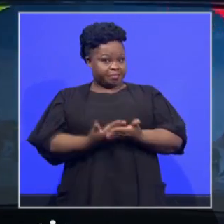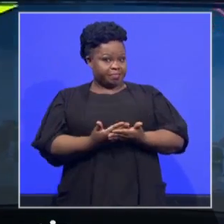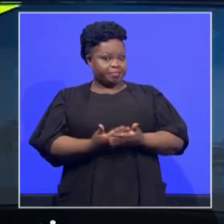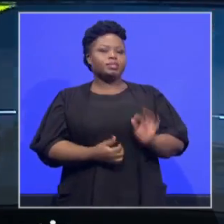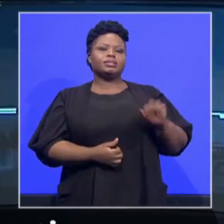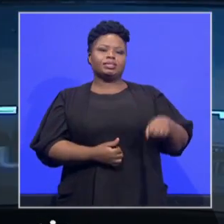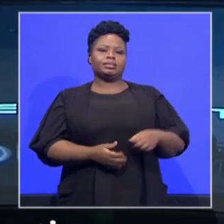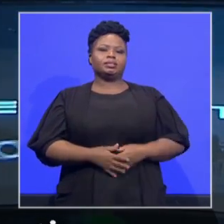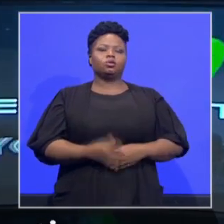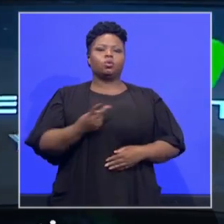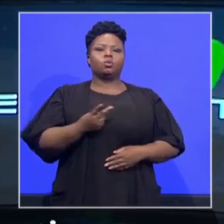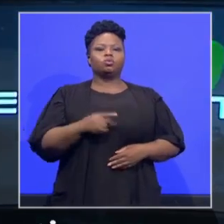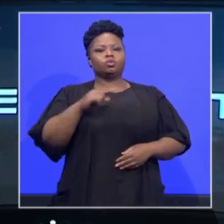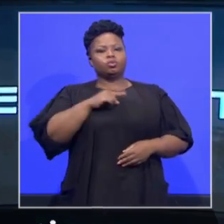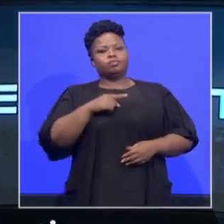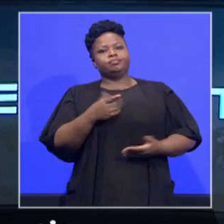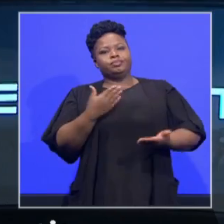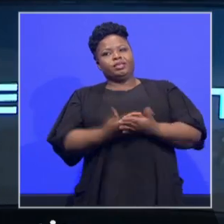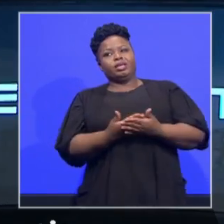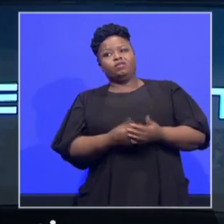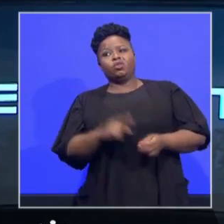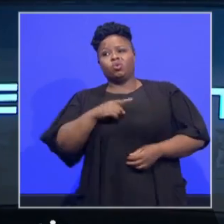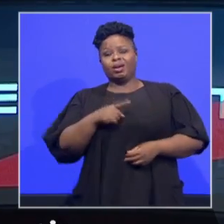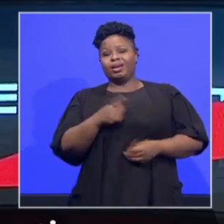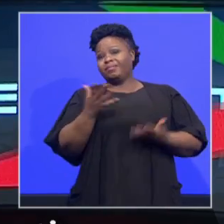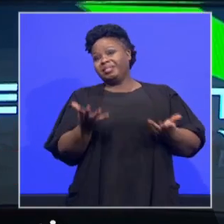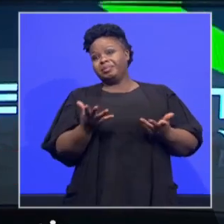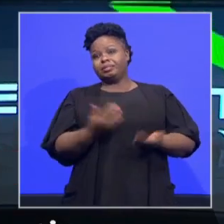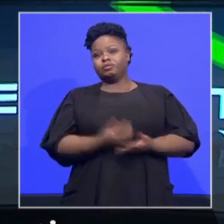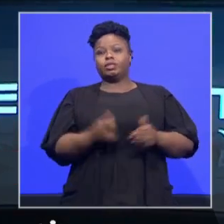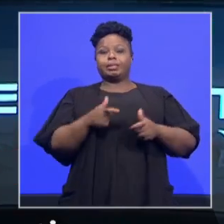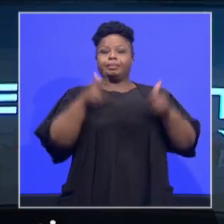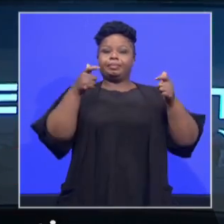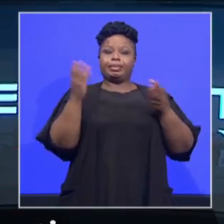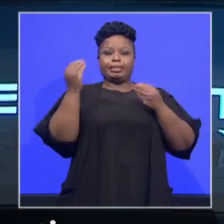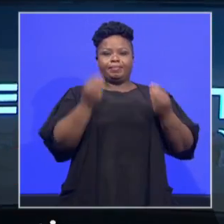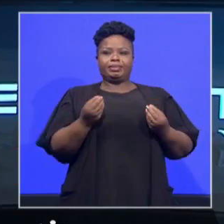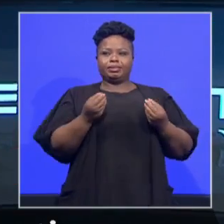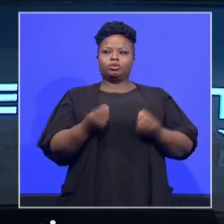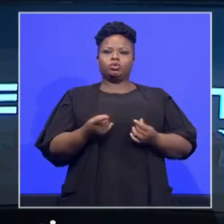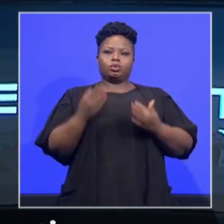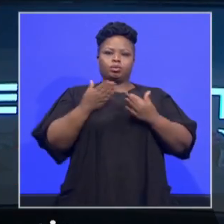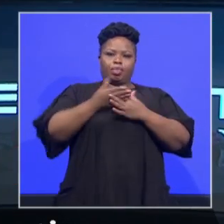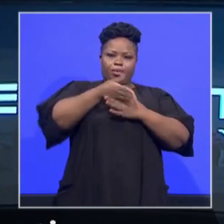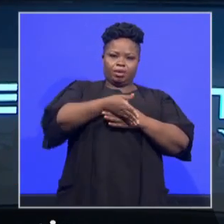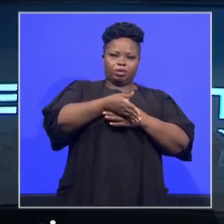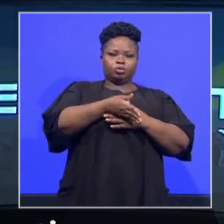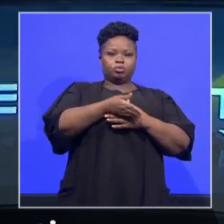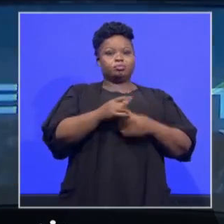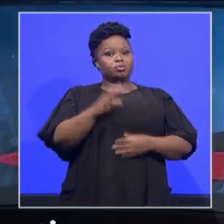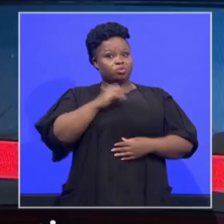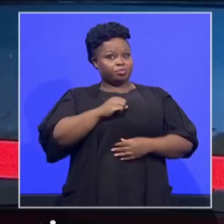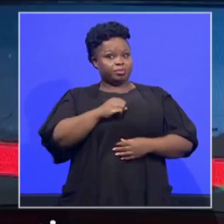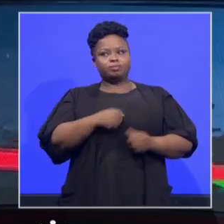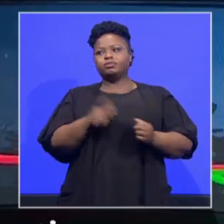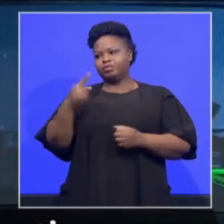that mitigates to some extent for volatility in terms of large numbers coming in and swaying and biases, I'm assuming?